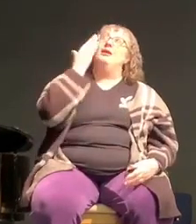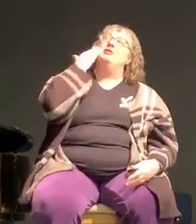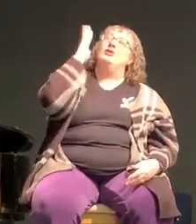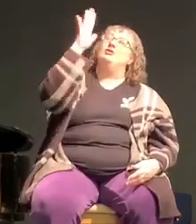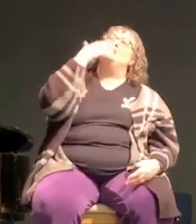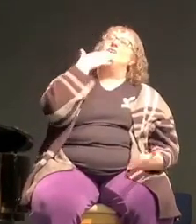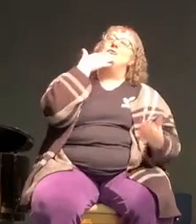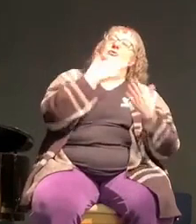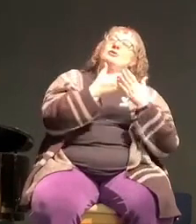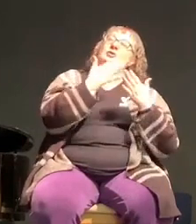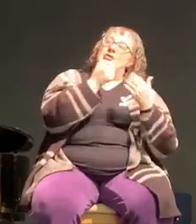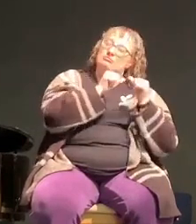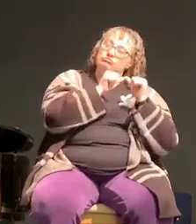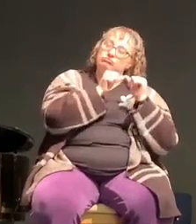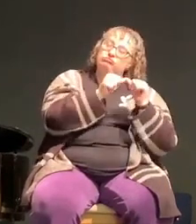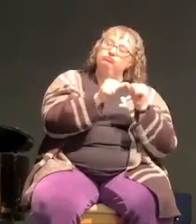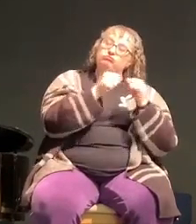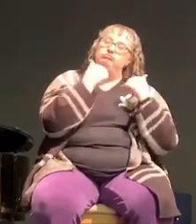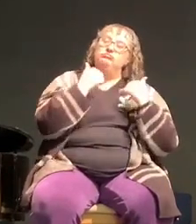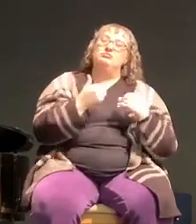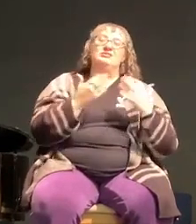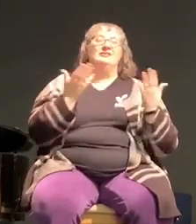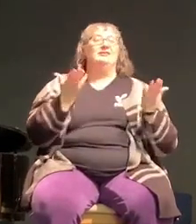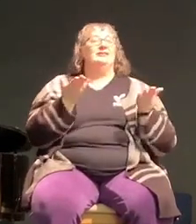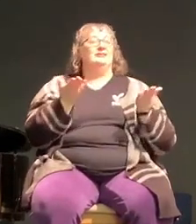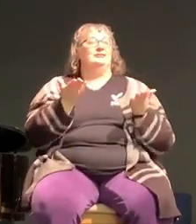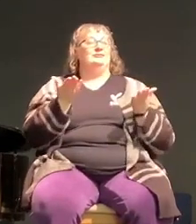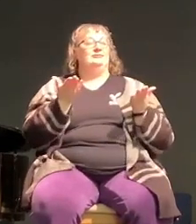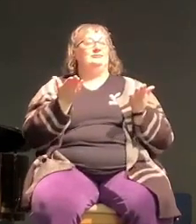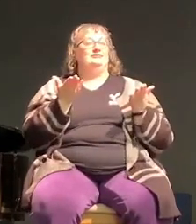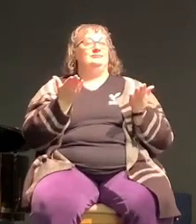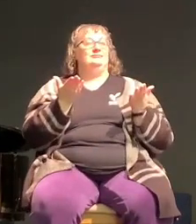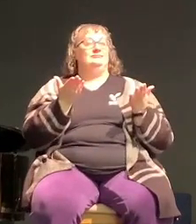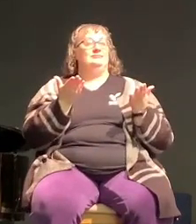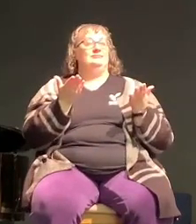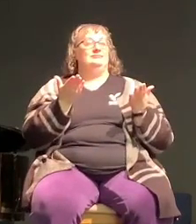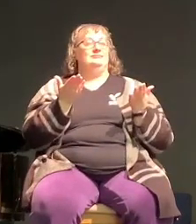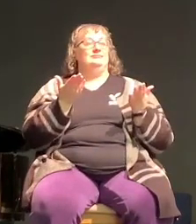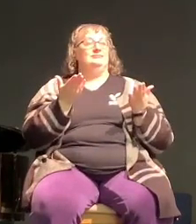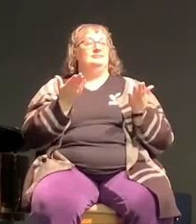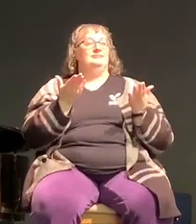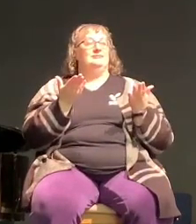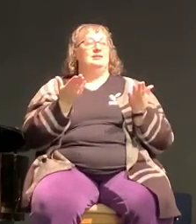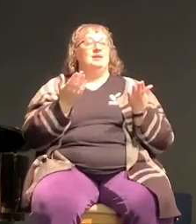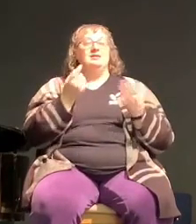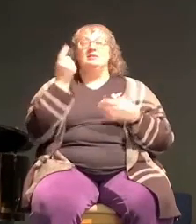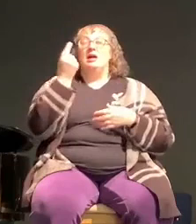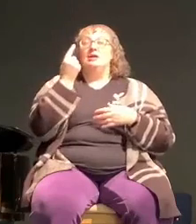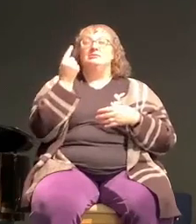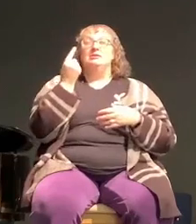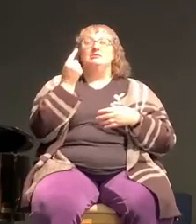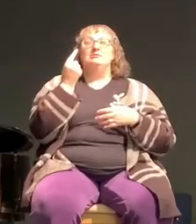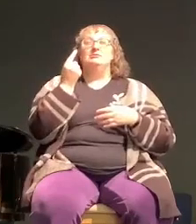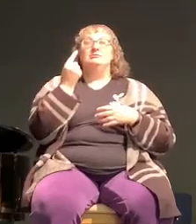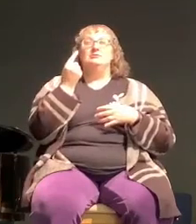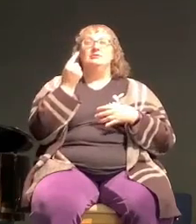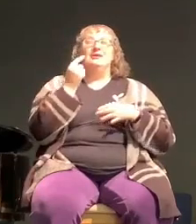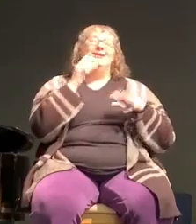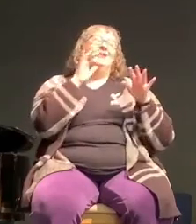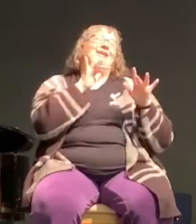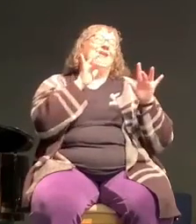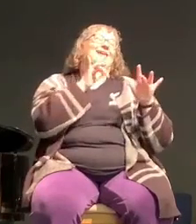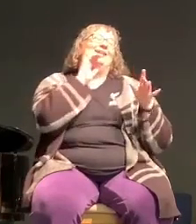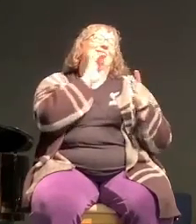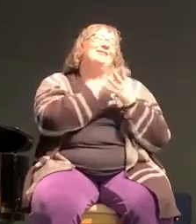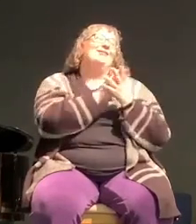you sustain me. And here she is. And the thing is, this is not just a dode moment on my wife. Look at my